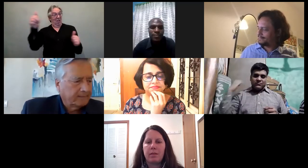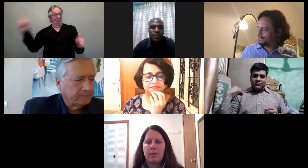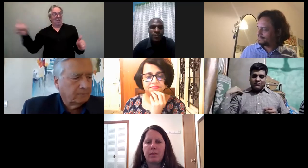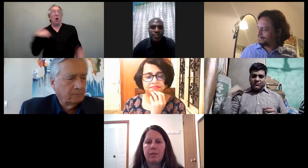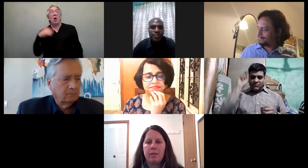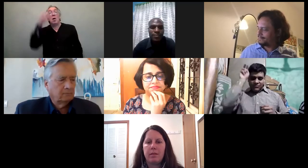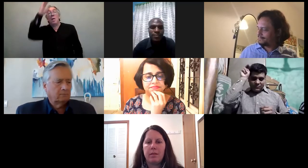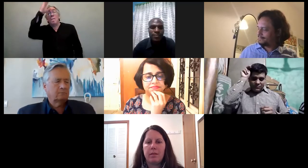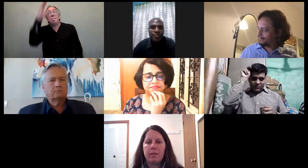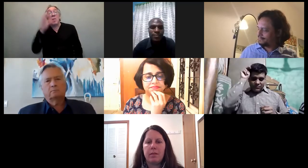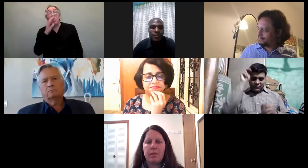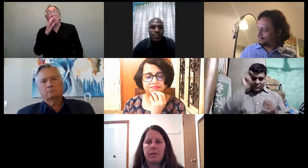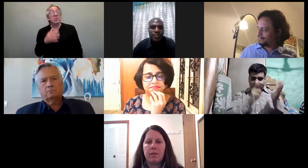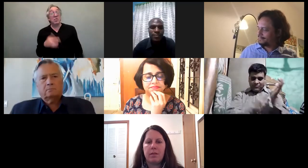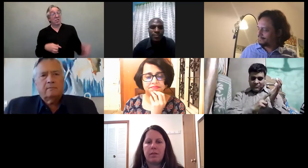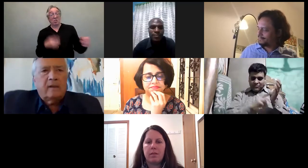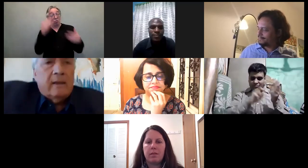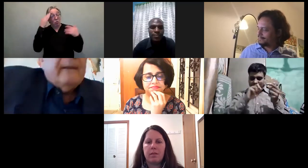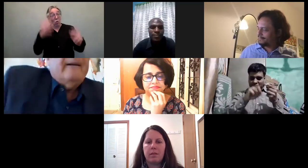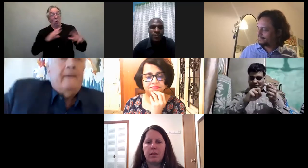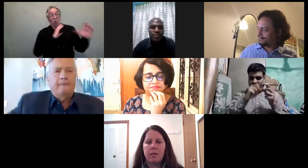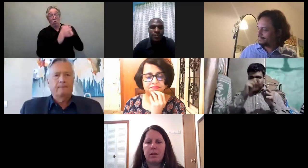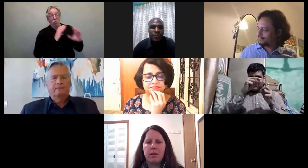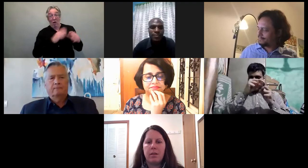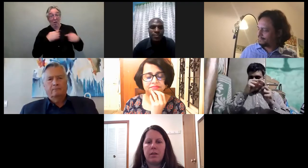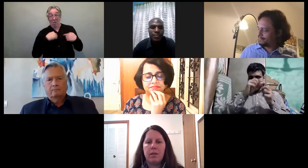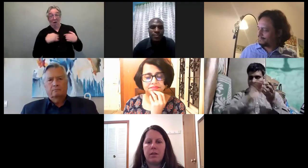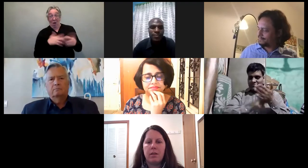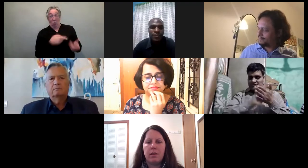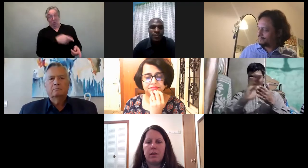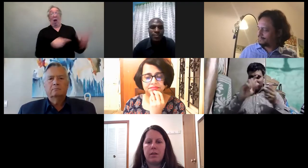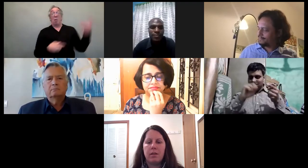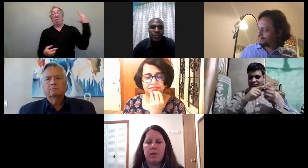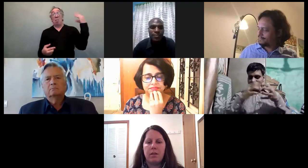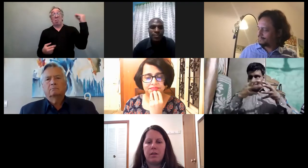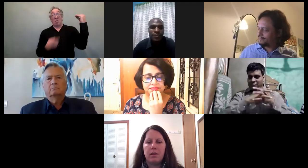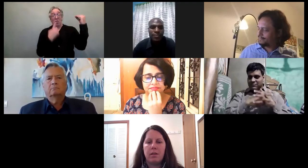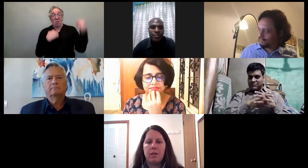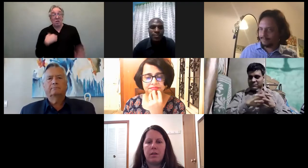voice. And my brother and my nephew,